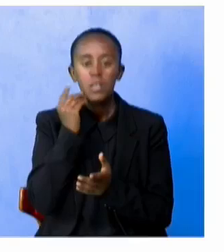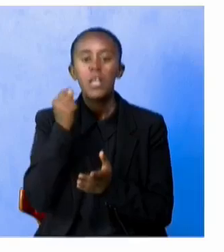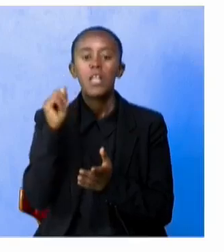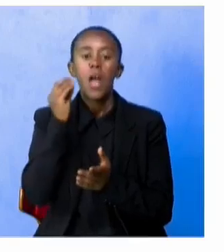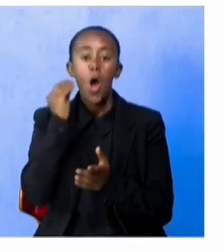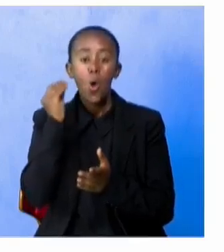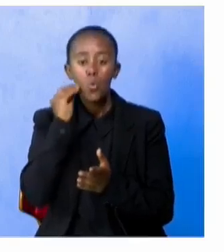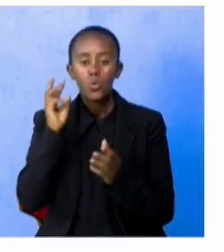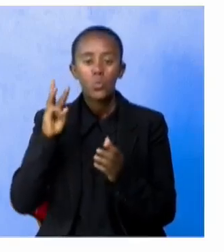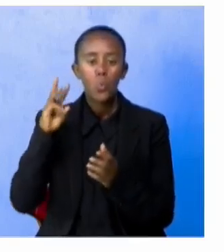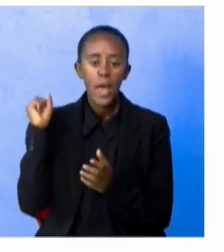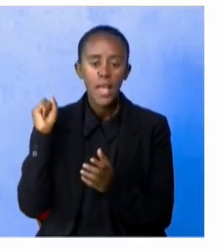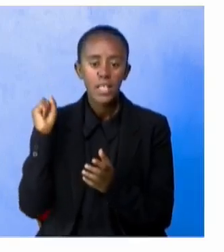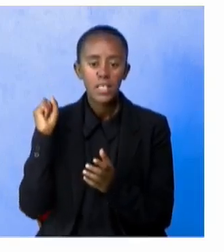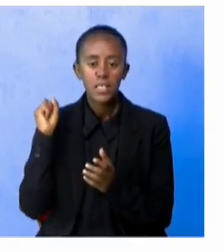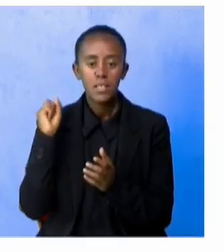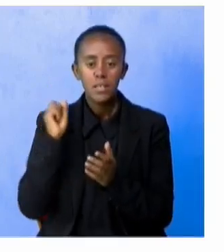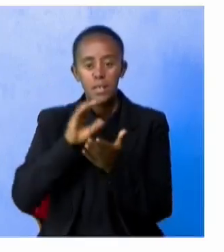cleaned